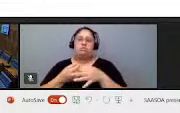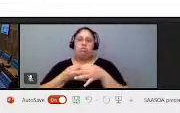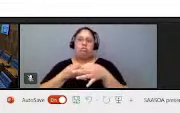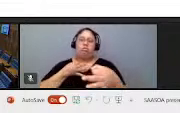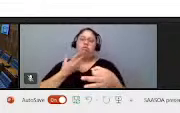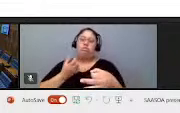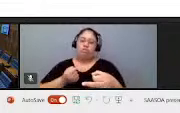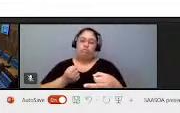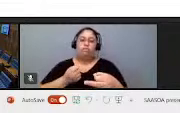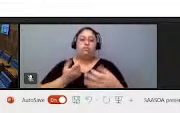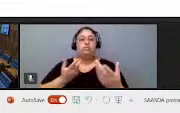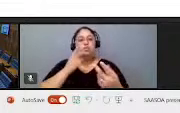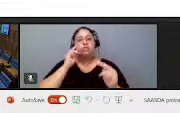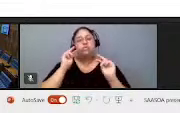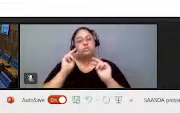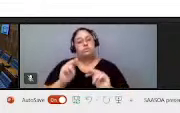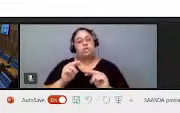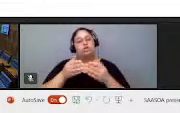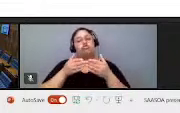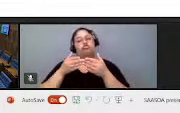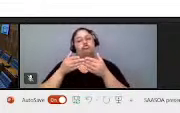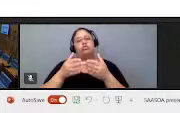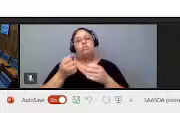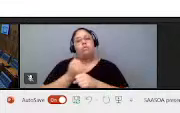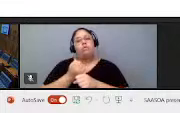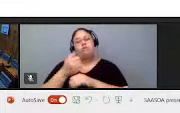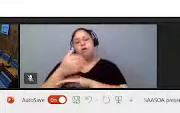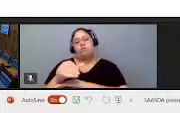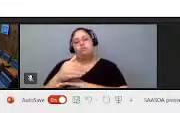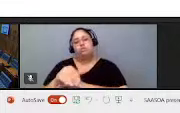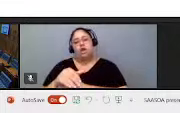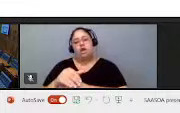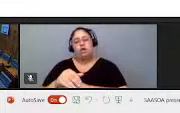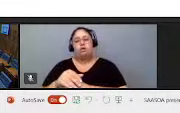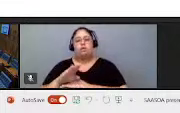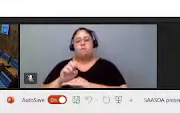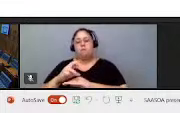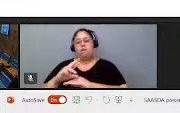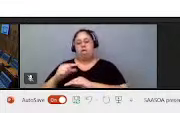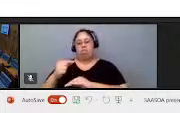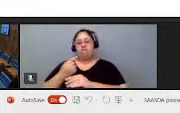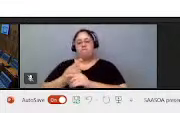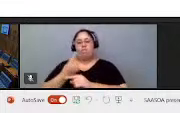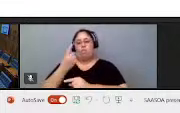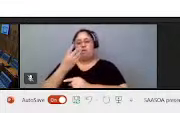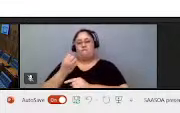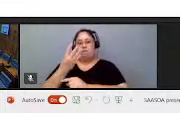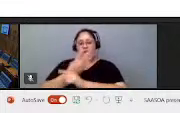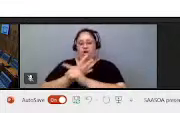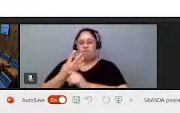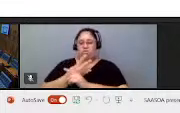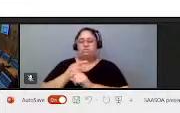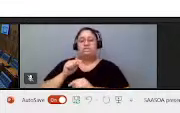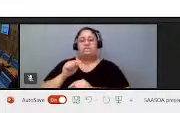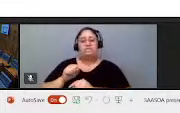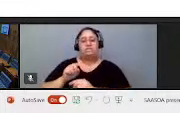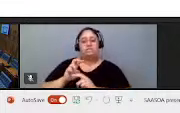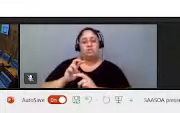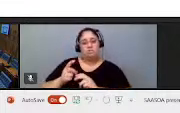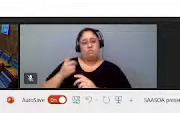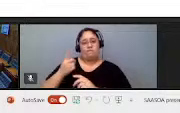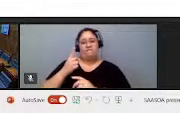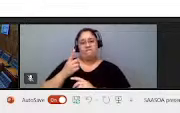now if you look at um a ship wiing outside for a birth for 4 hours which is about four and a half nearly 4 and a